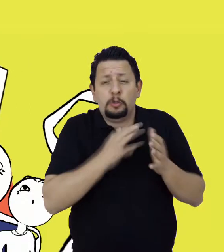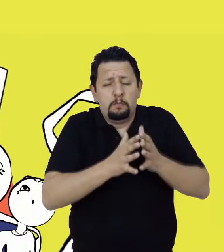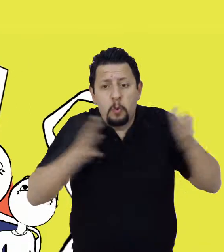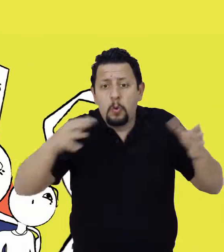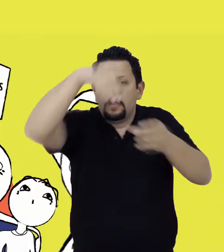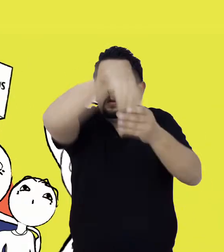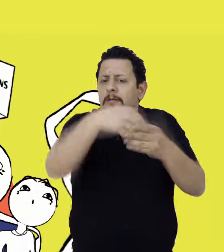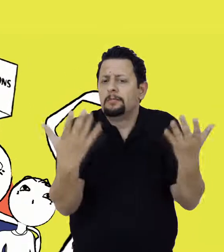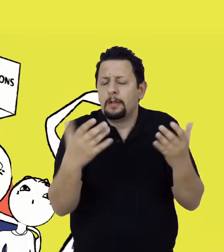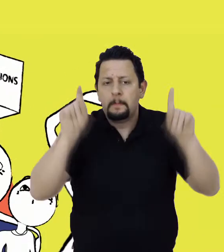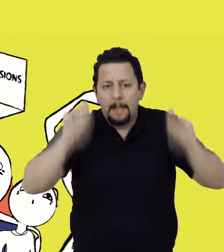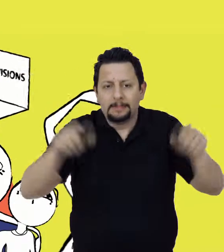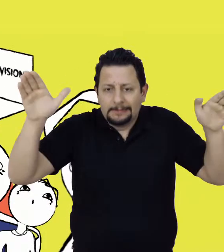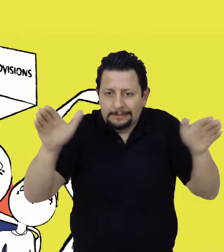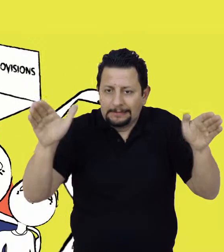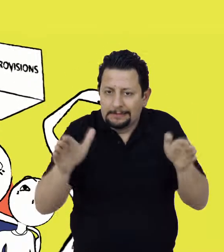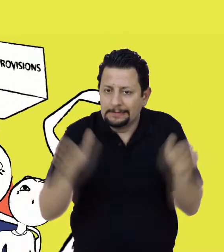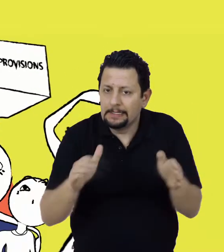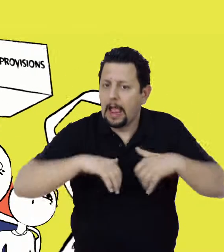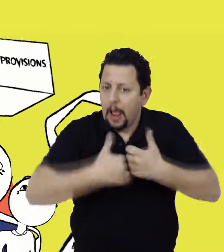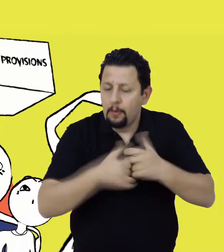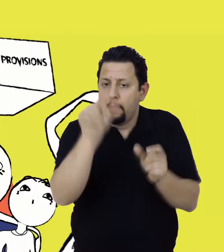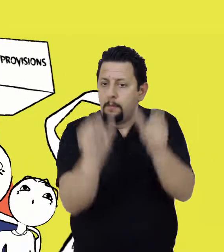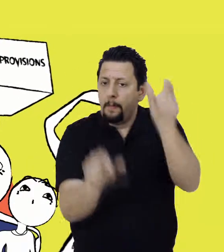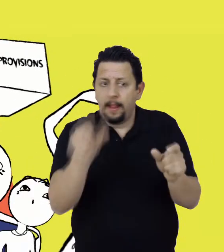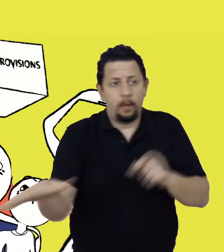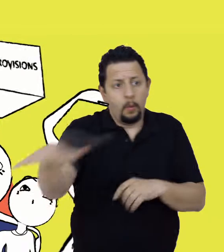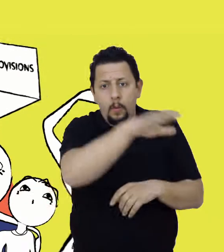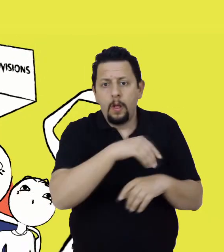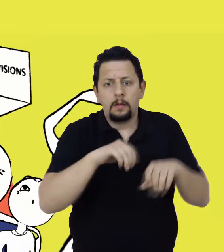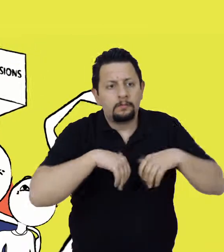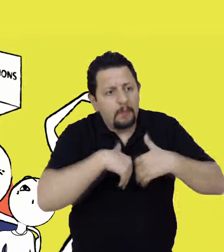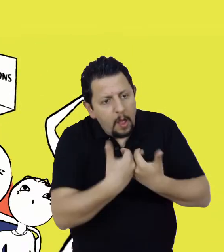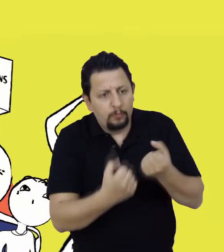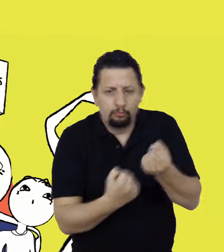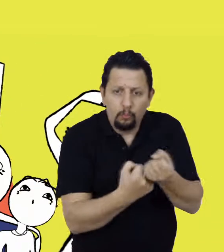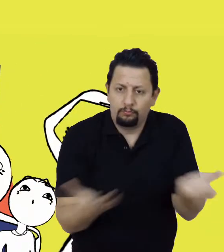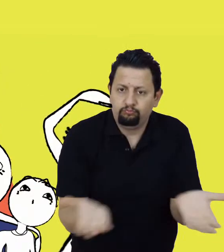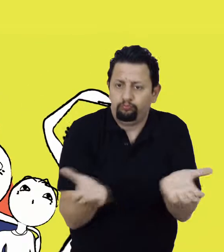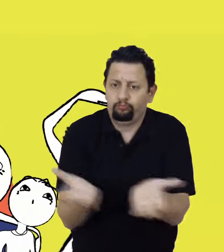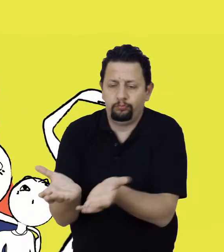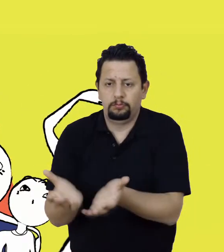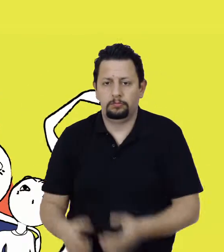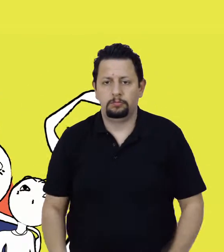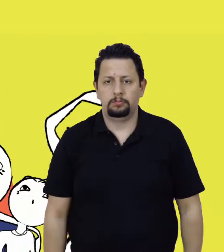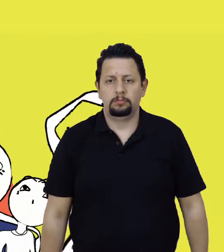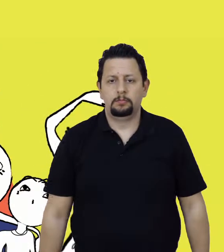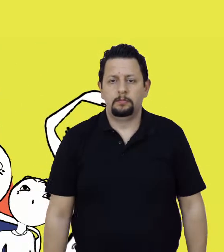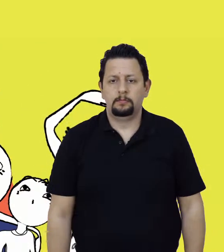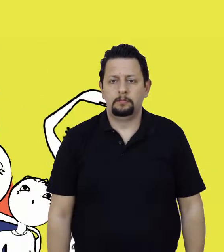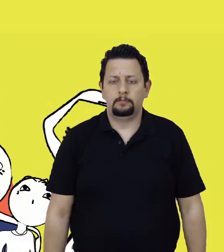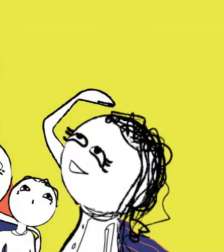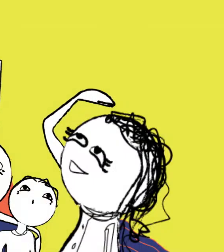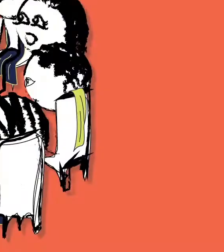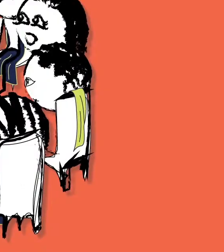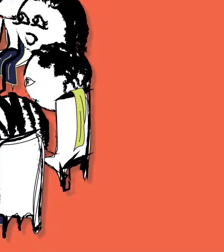people do to reduce the chance of the hazard turning into a disaster? See facilitator's notes. On the picture of the question,